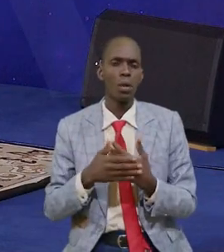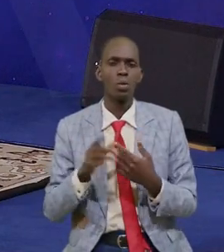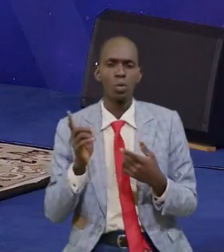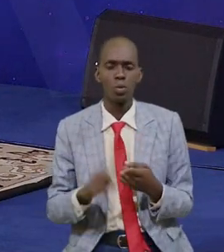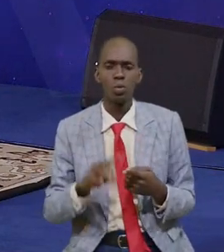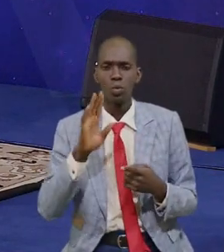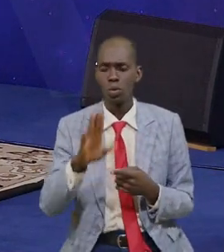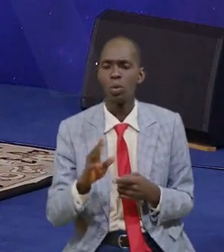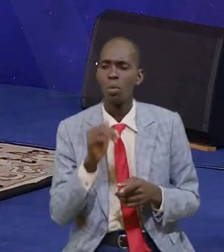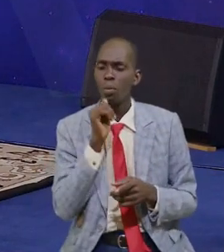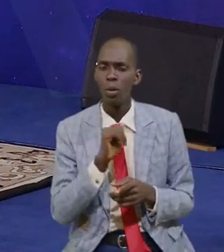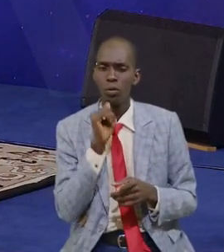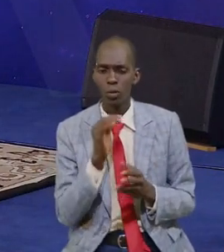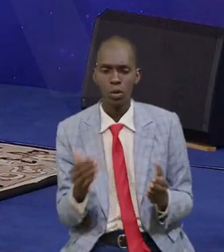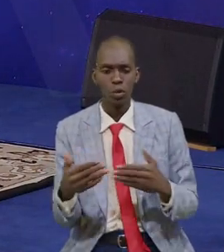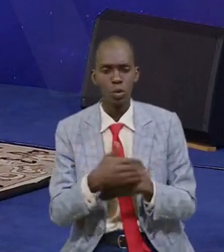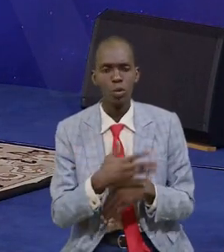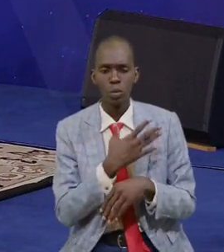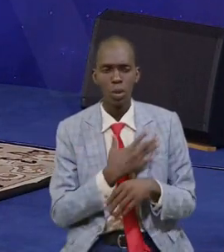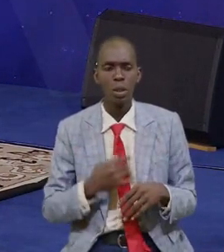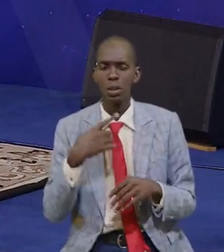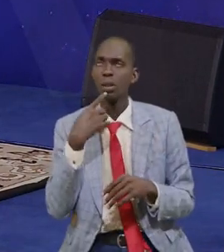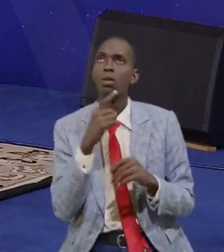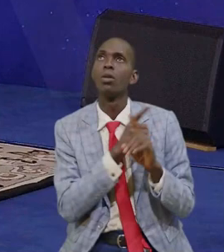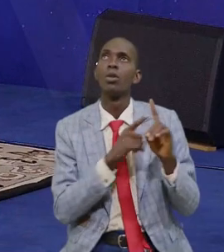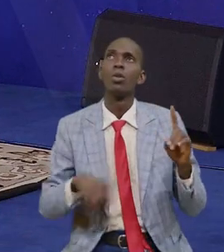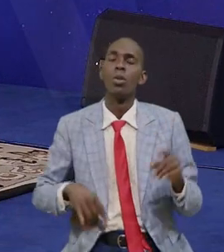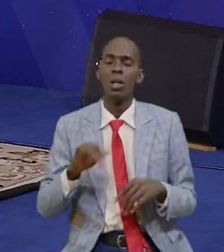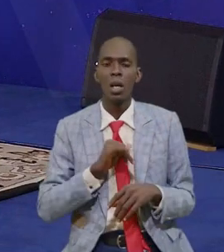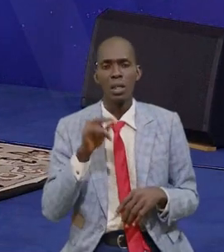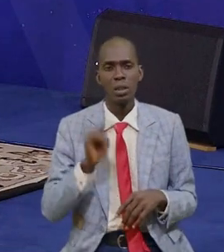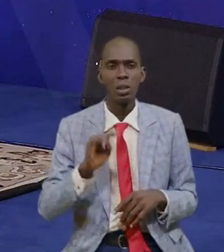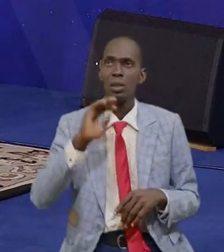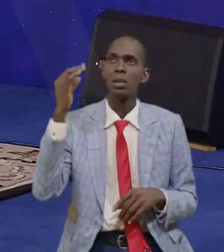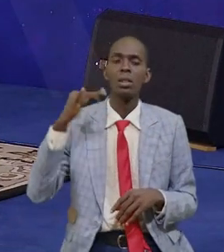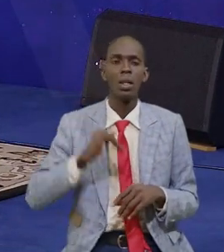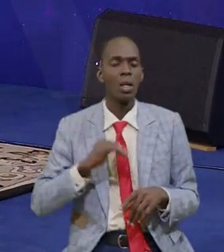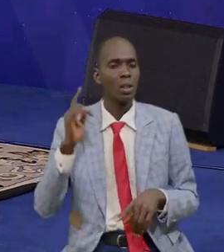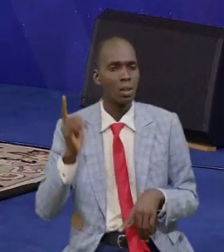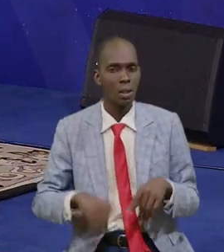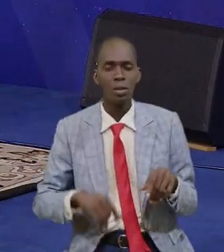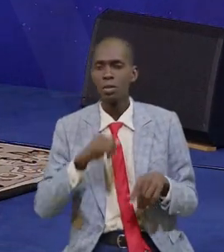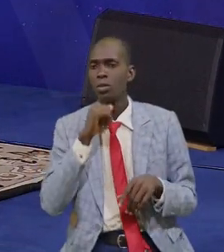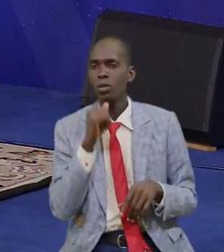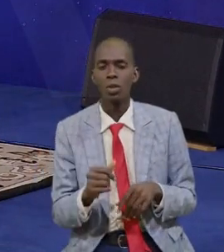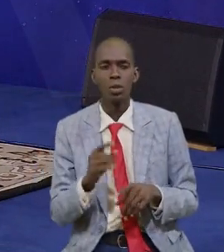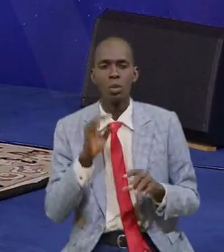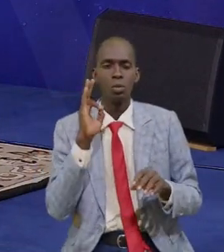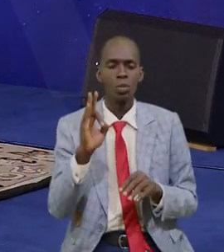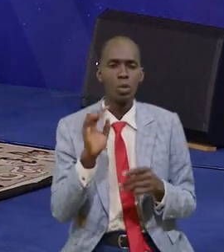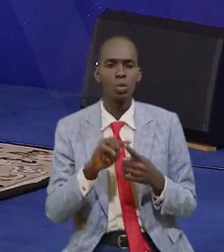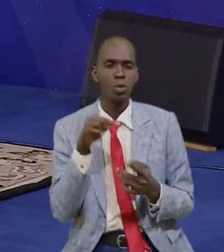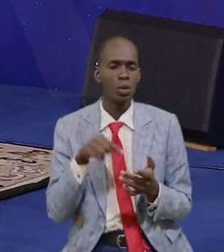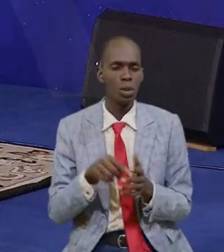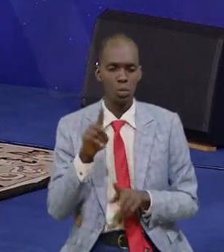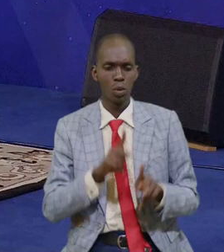to your chamber and say, Lord, I need grace. I cannot minister to these people in